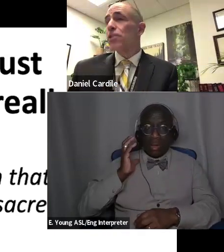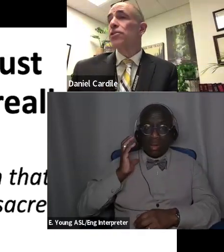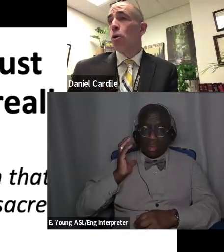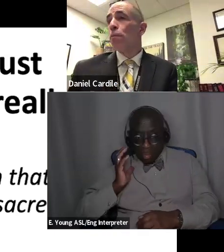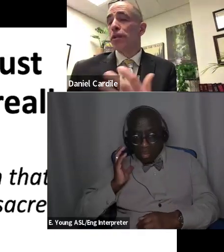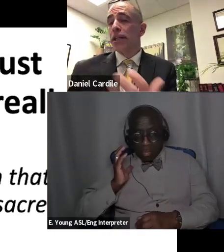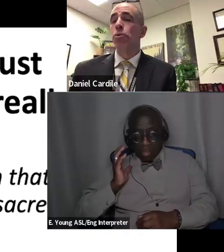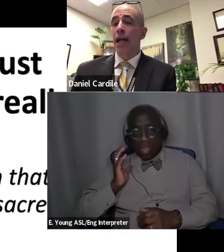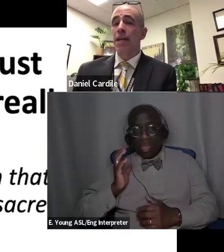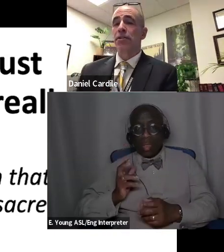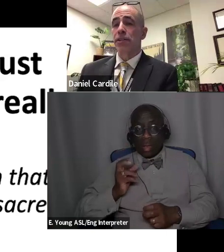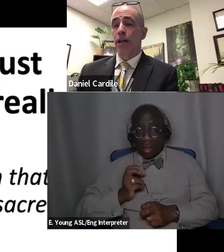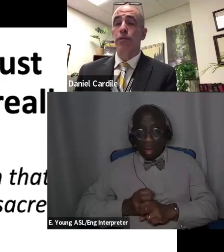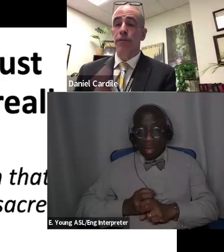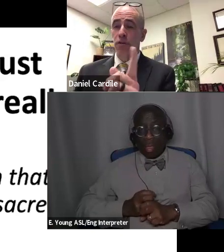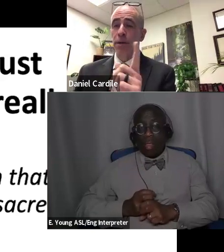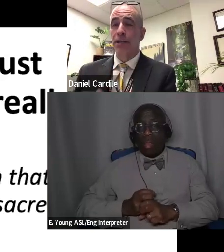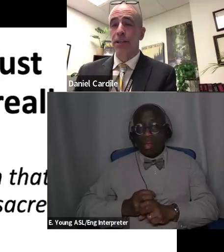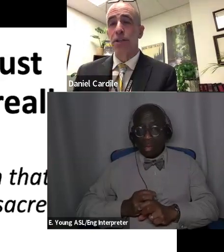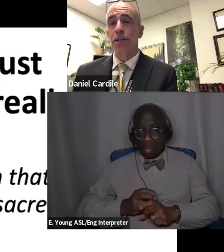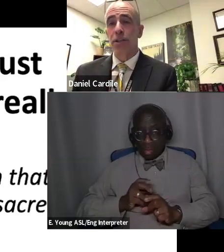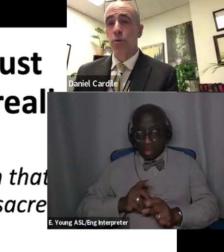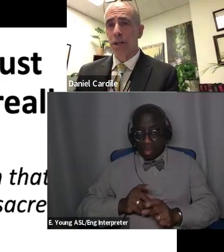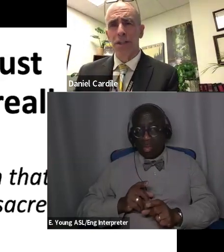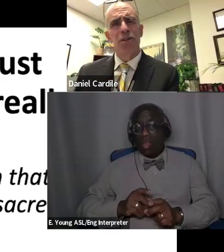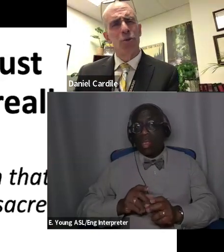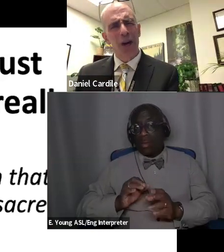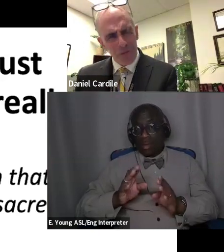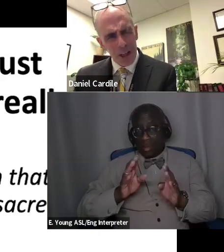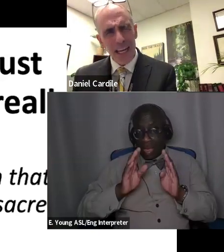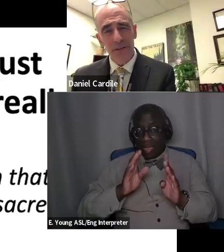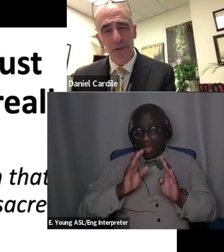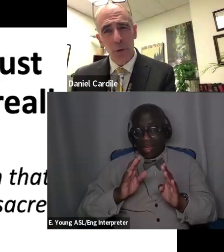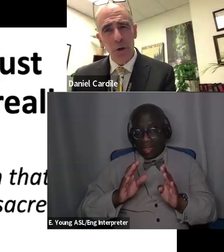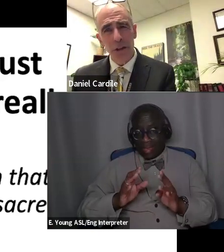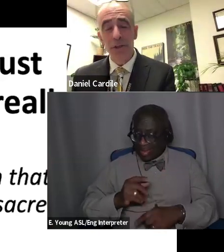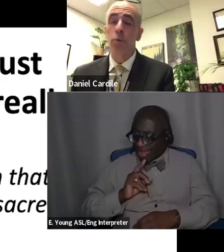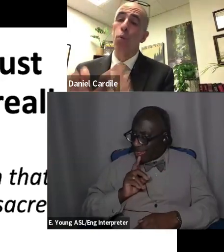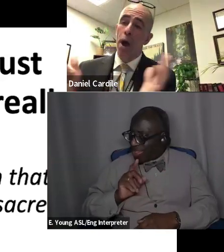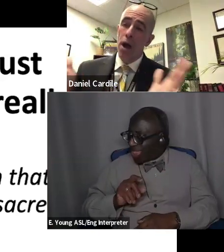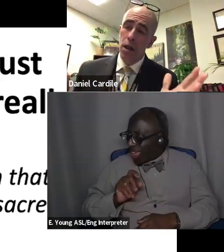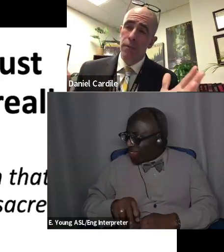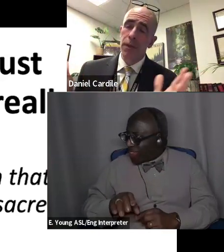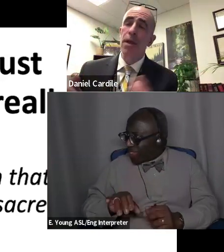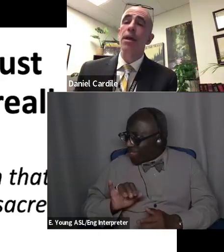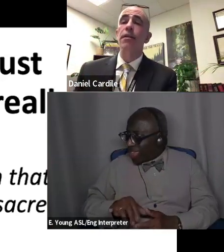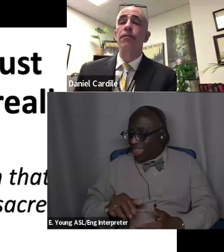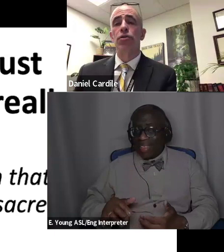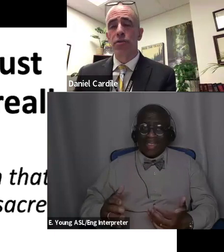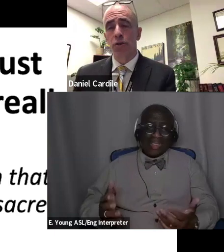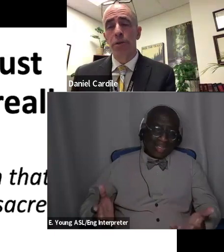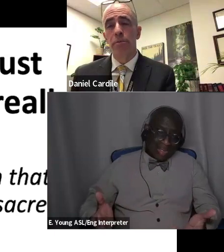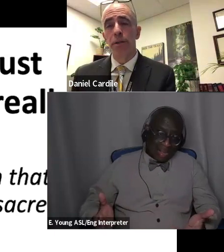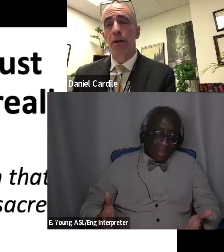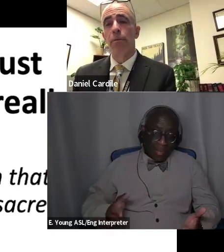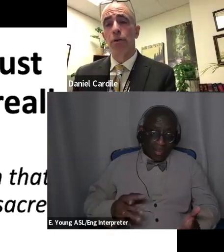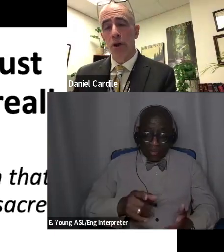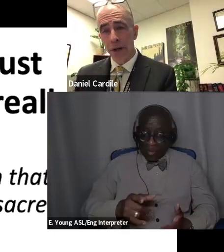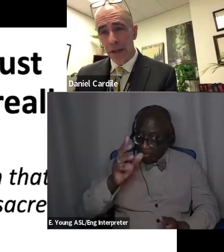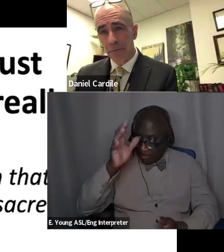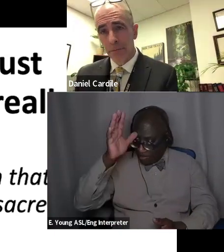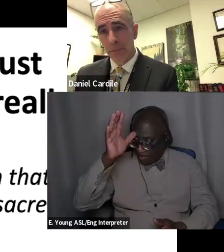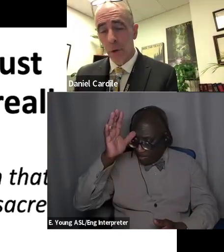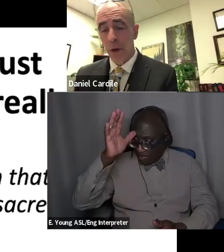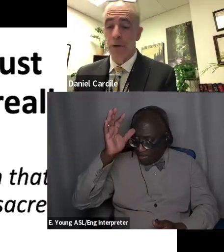And yes, hopefully you will ask yourself, if you're paying attention, this question: do I really have to do all this? Well, if you're determined to become